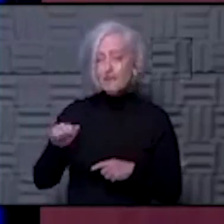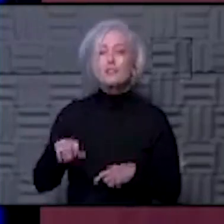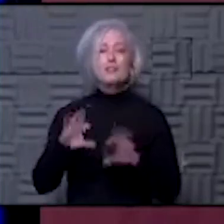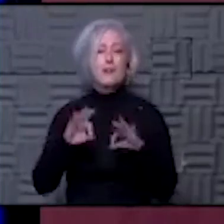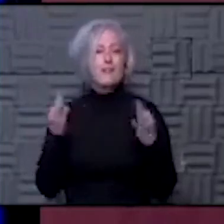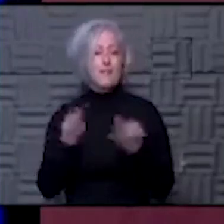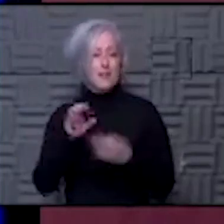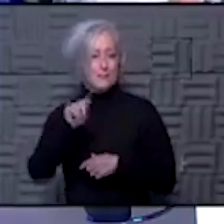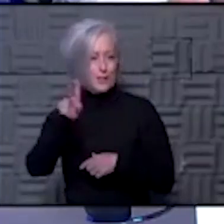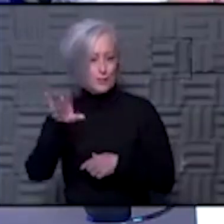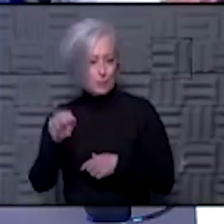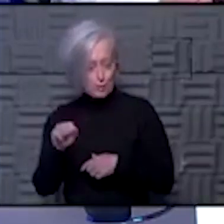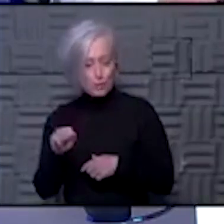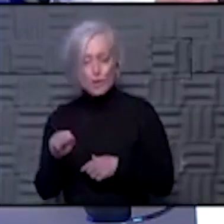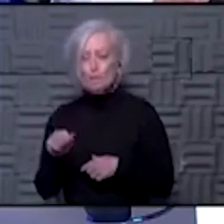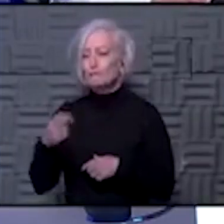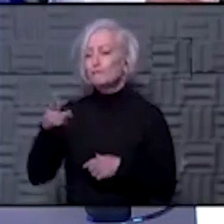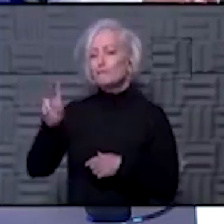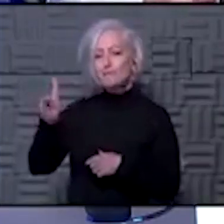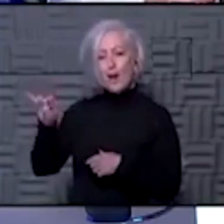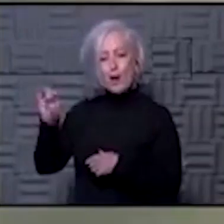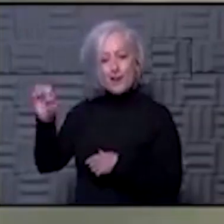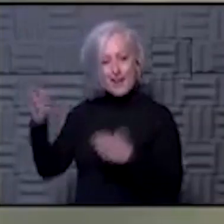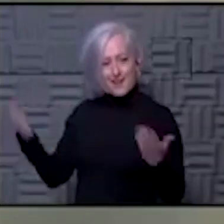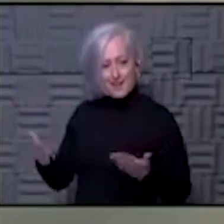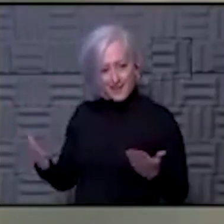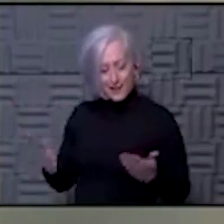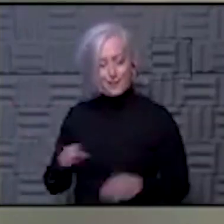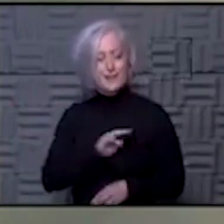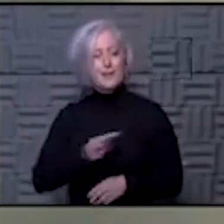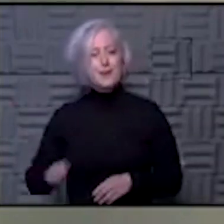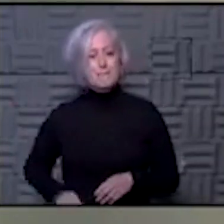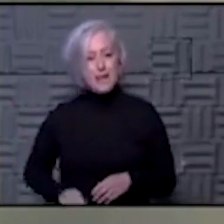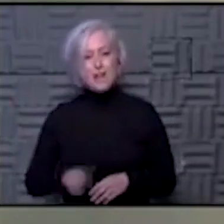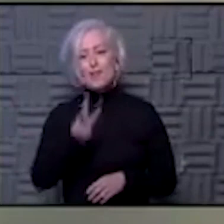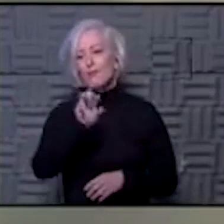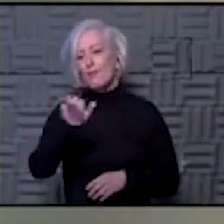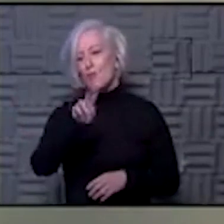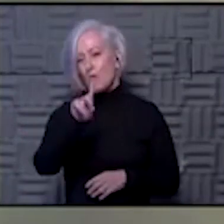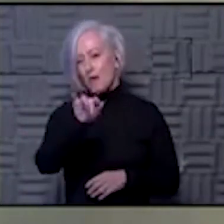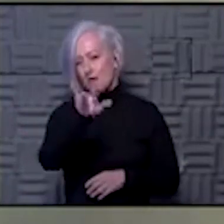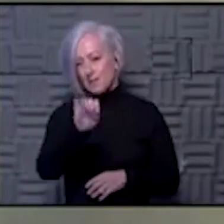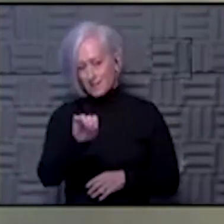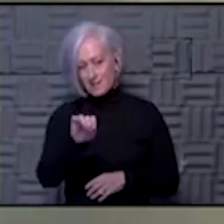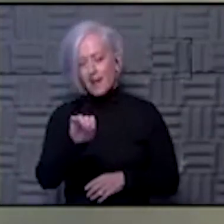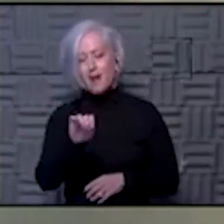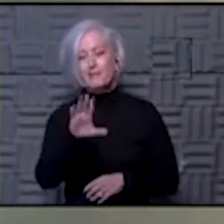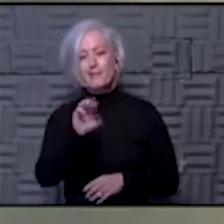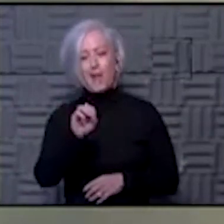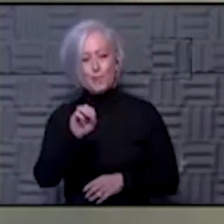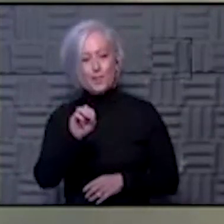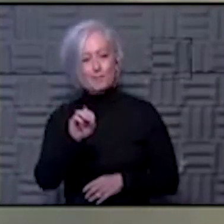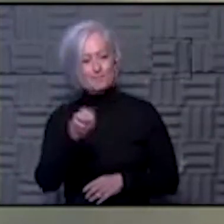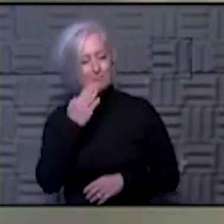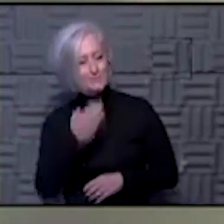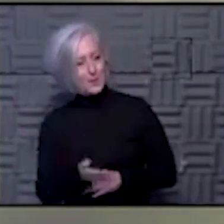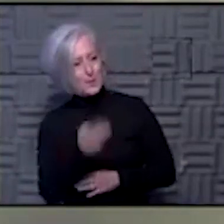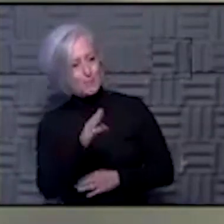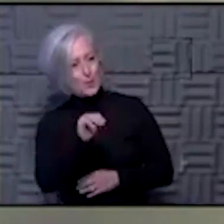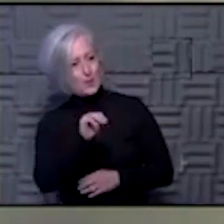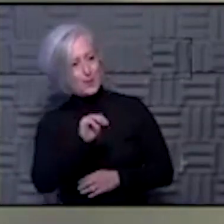and by the mayor and the CEO of the Unified Government of Wyandotte County. Good morning, Mayor Alvey. How are you,